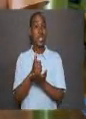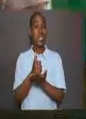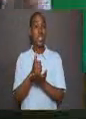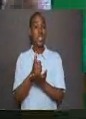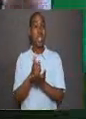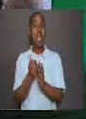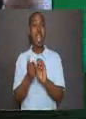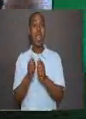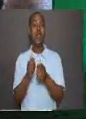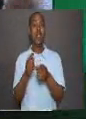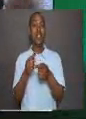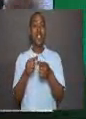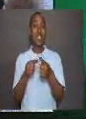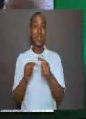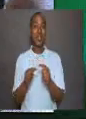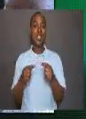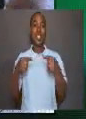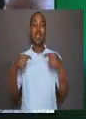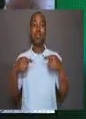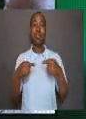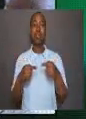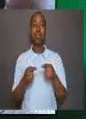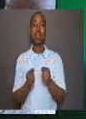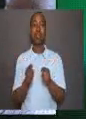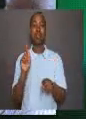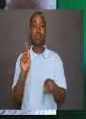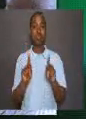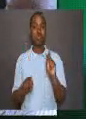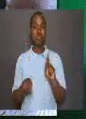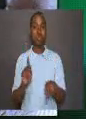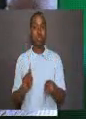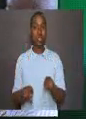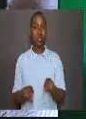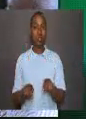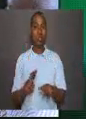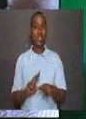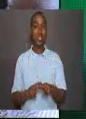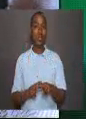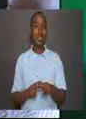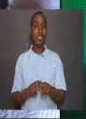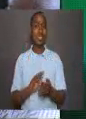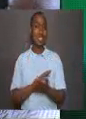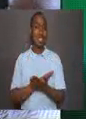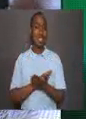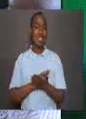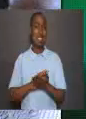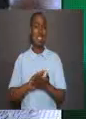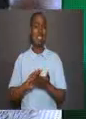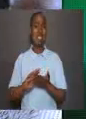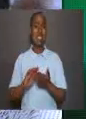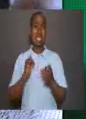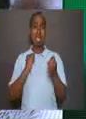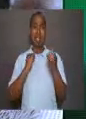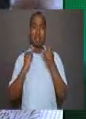support, and promotion, groups of people are sending a clear